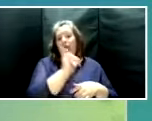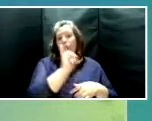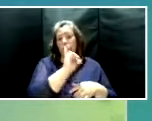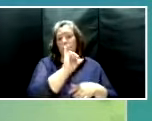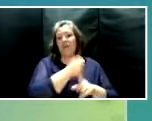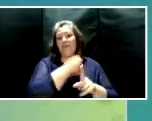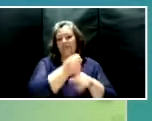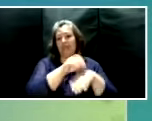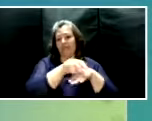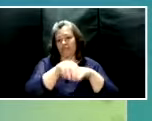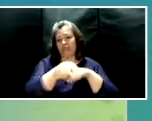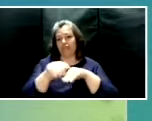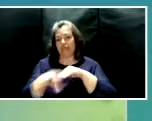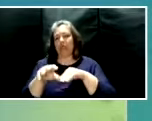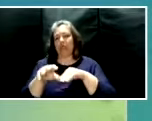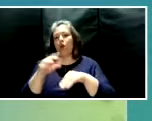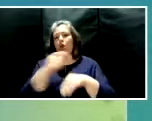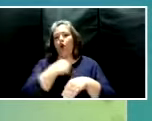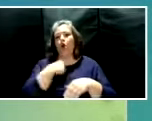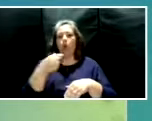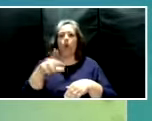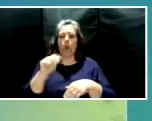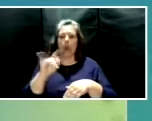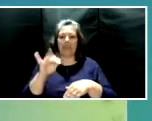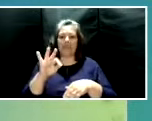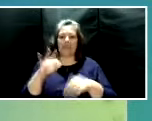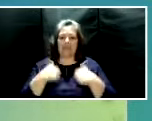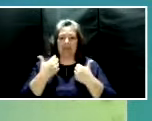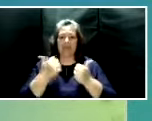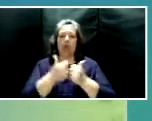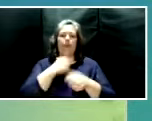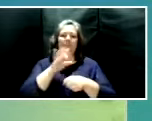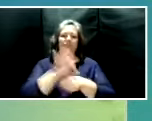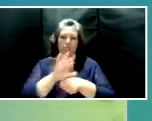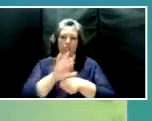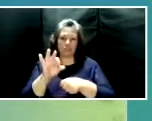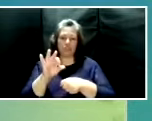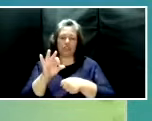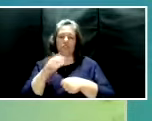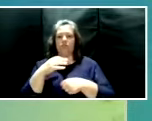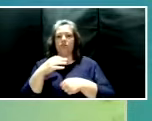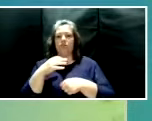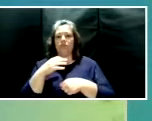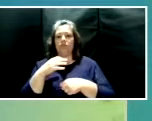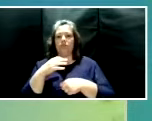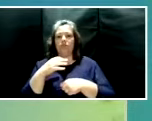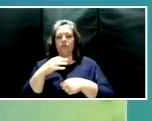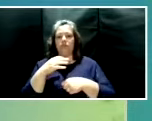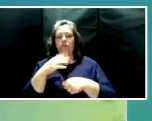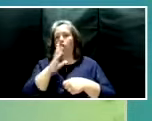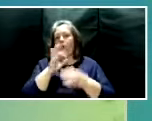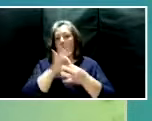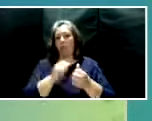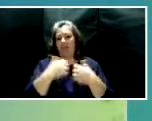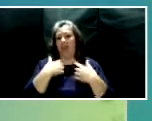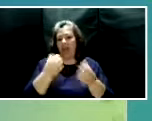range of our quality of life and how we function from a place of health. So there